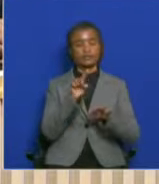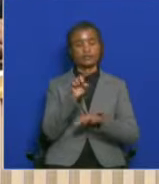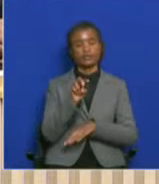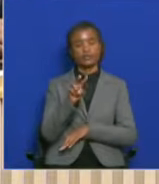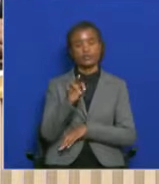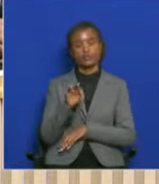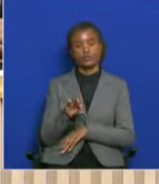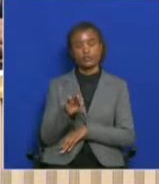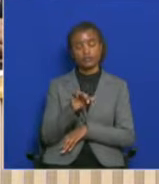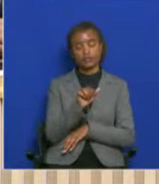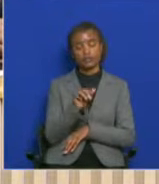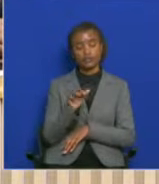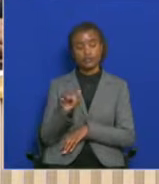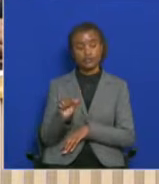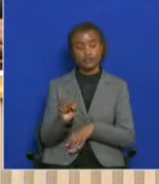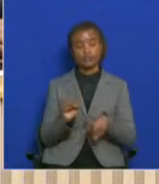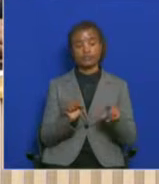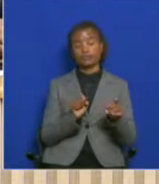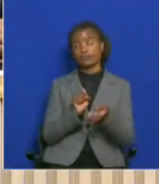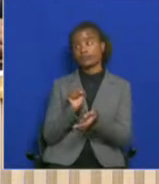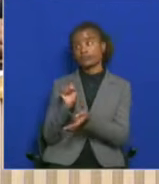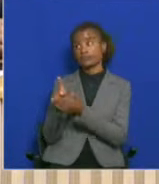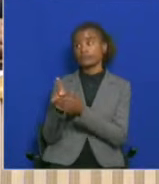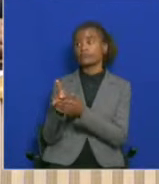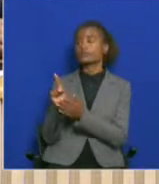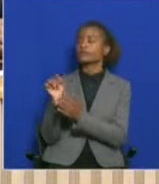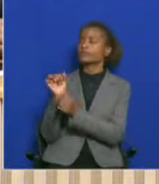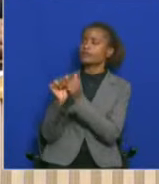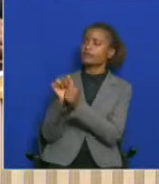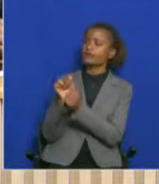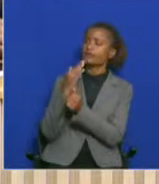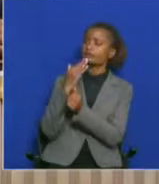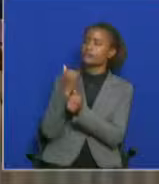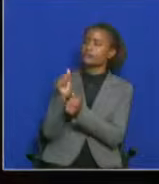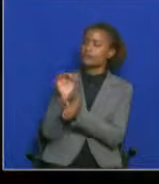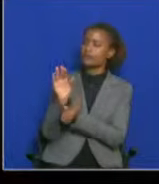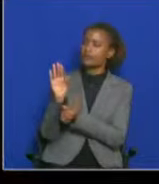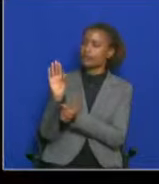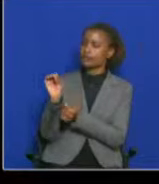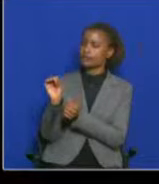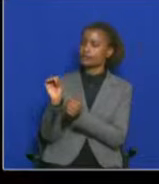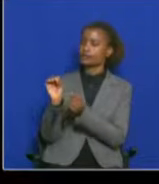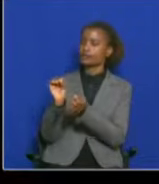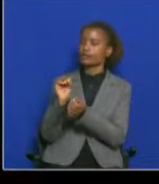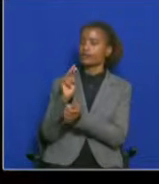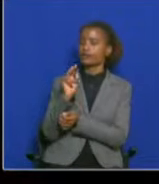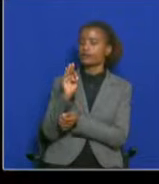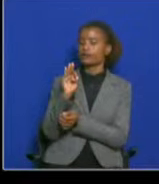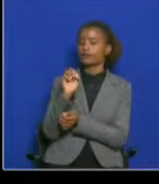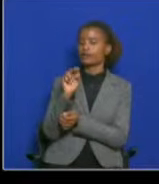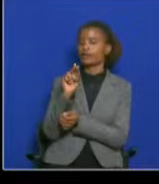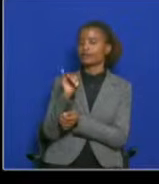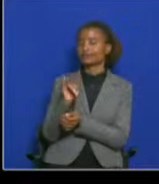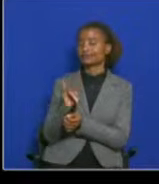Brew, please ask Fani what name was the transversal contracts saved under?